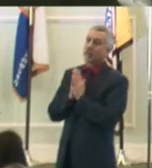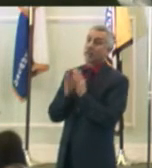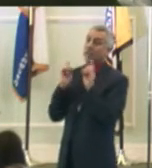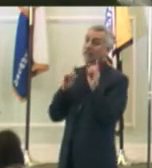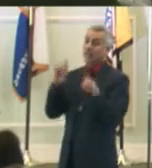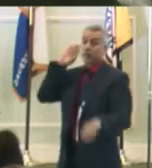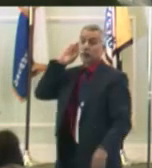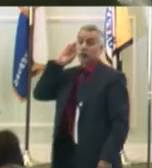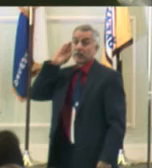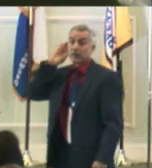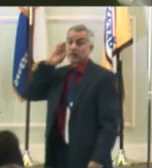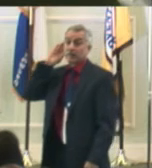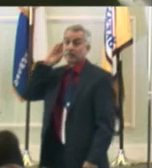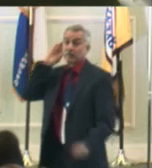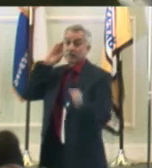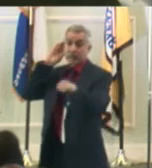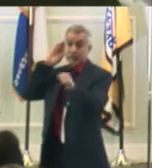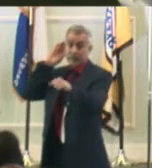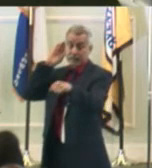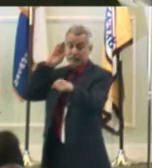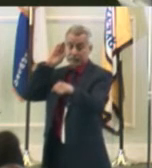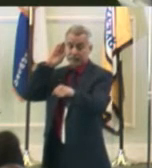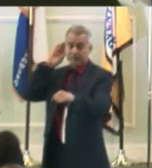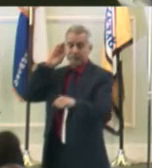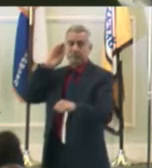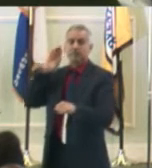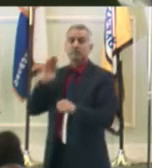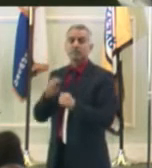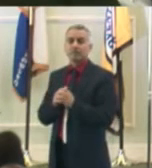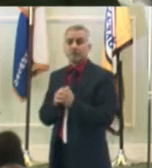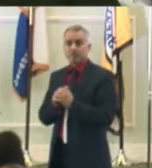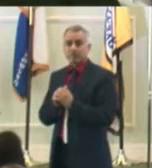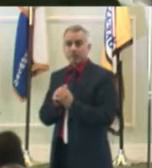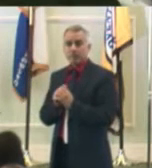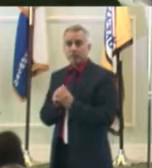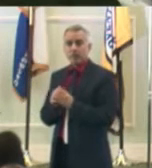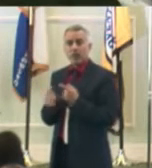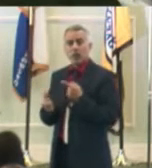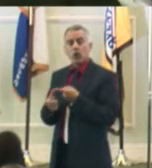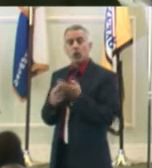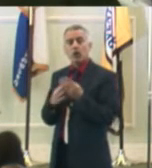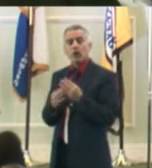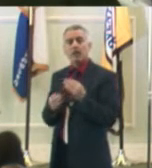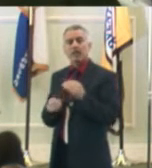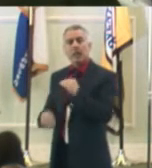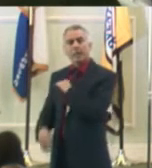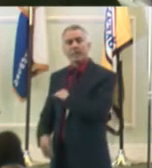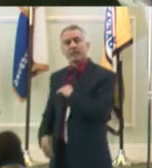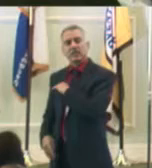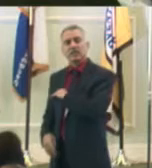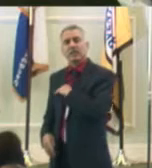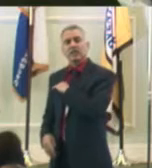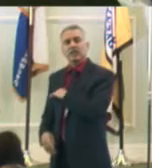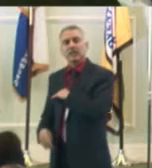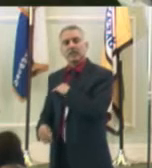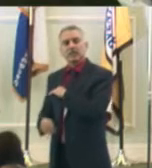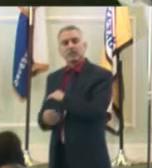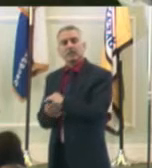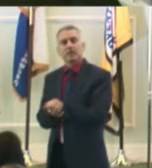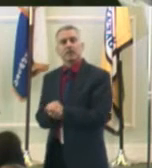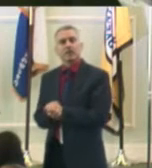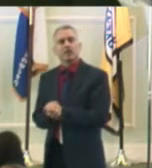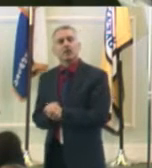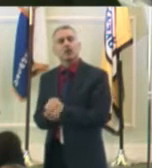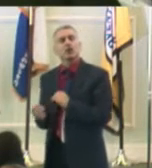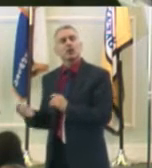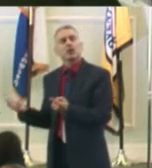After having observed the prayer life of Jesus, not just on this day, but throughout his ministry, but I think this was the pinnacle, something